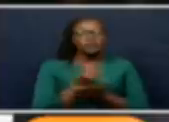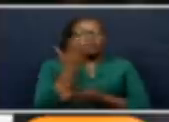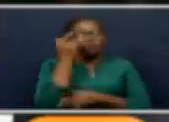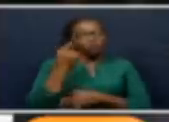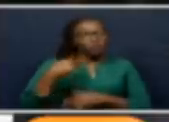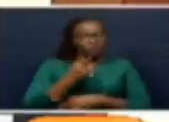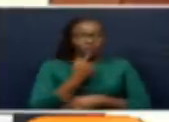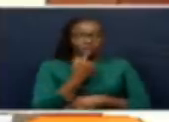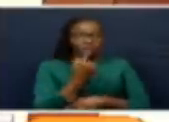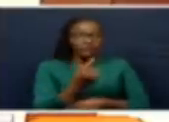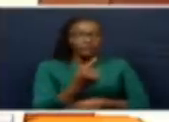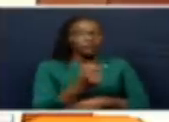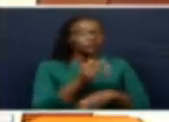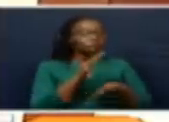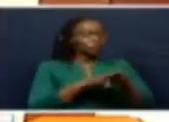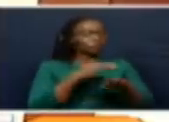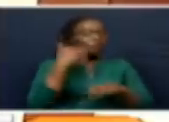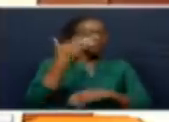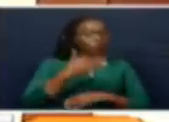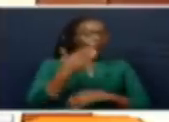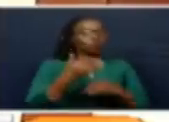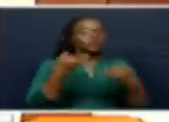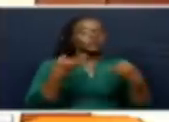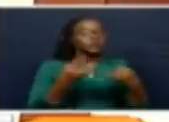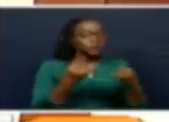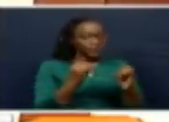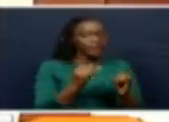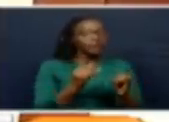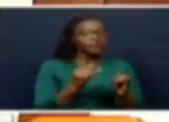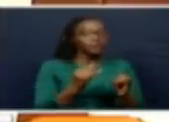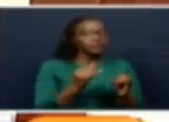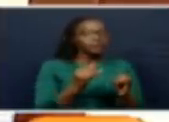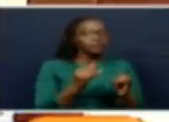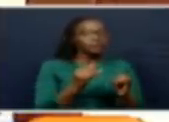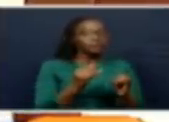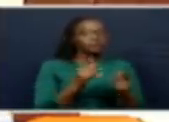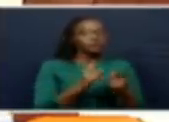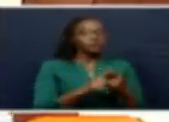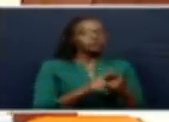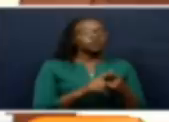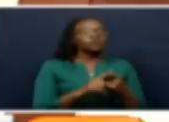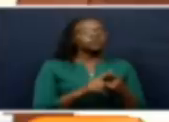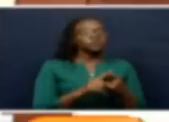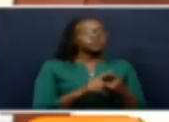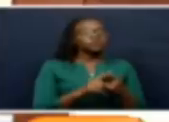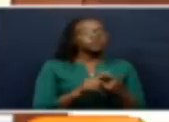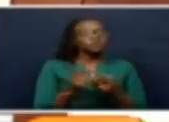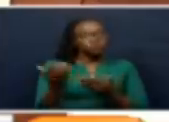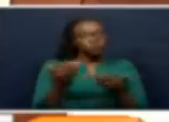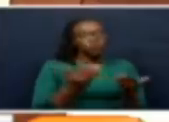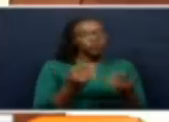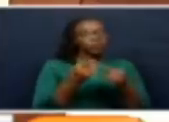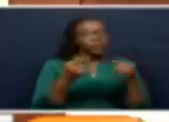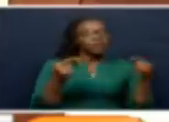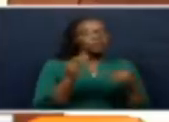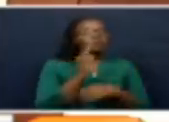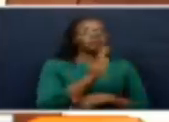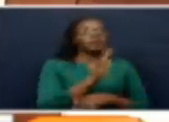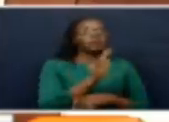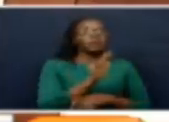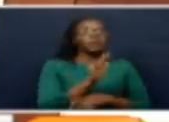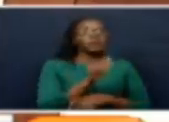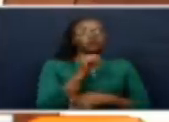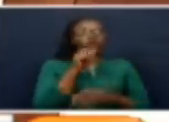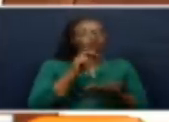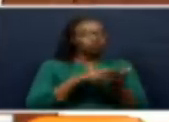saying it's good always to try to reach out to your opponents. That does not mean that will cede your